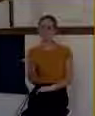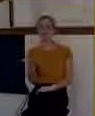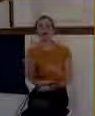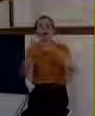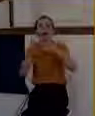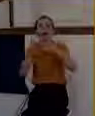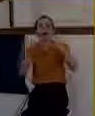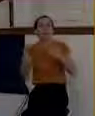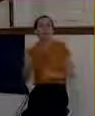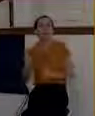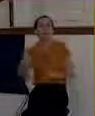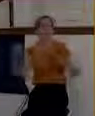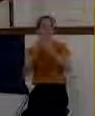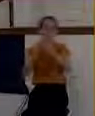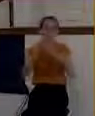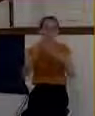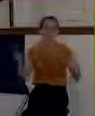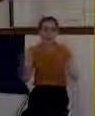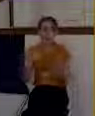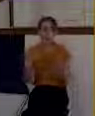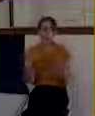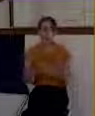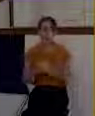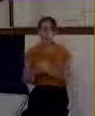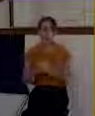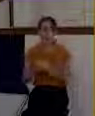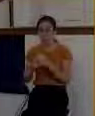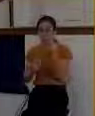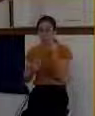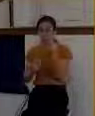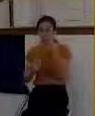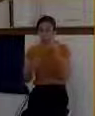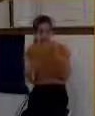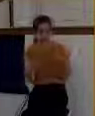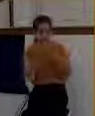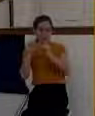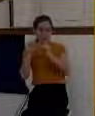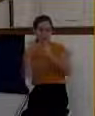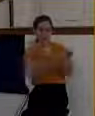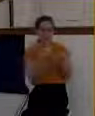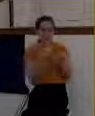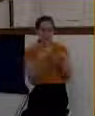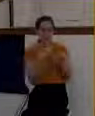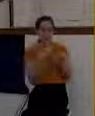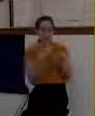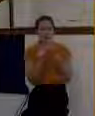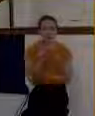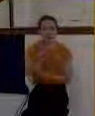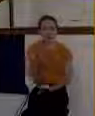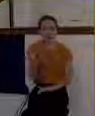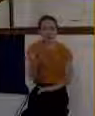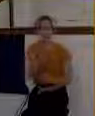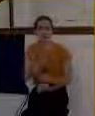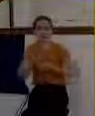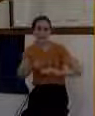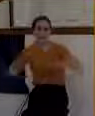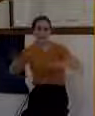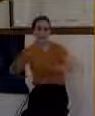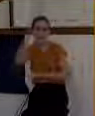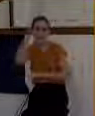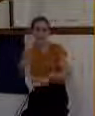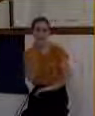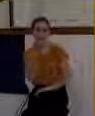Listen to what he said. The individuals mirror their kingdoms, and their tragedy portends the tragic